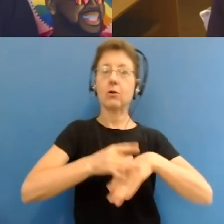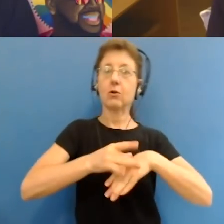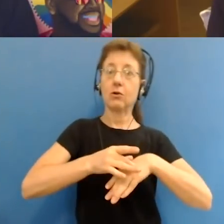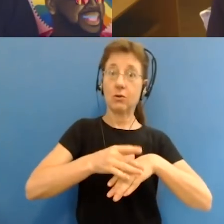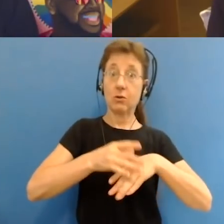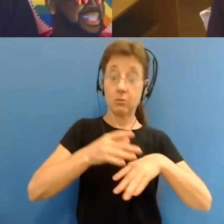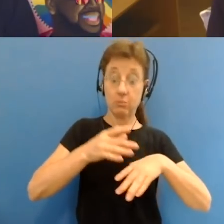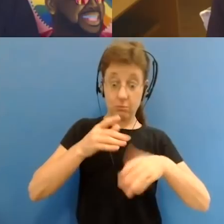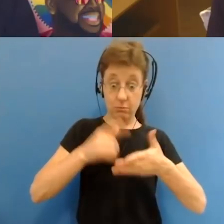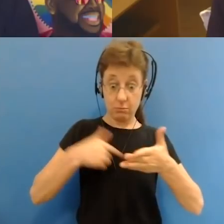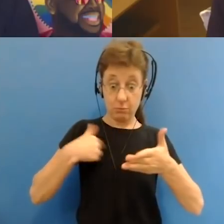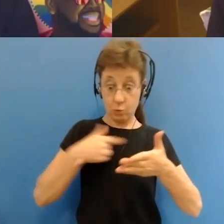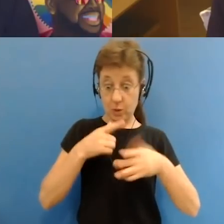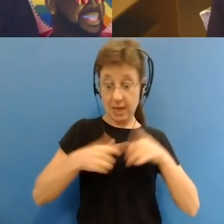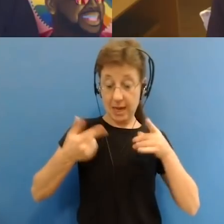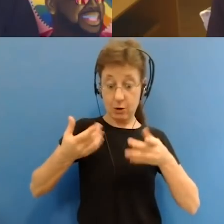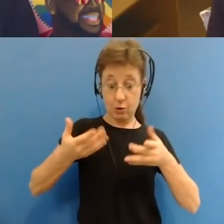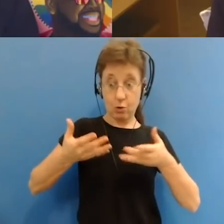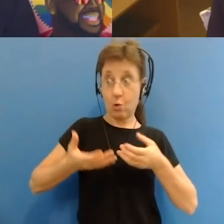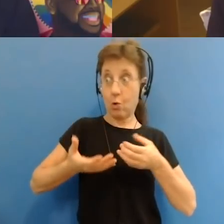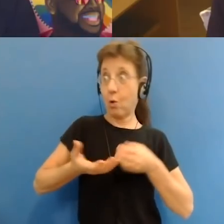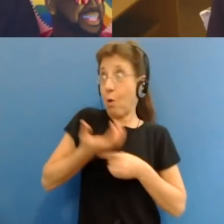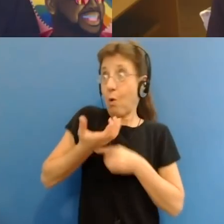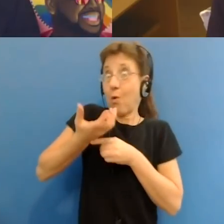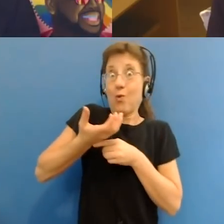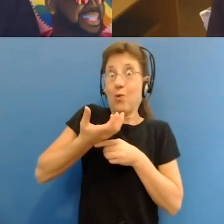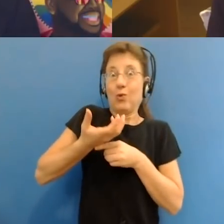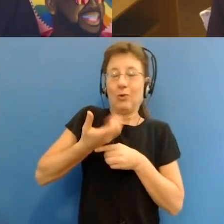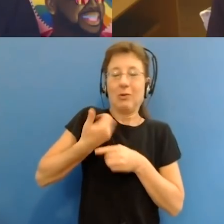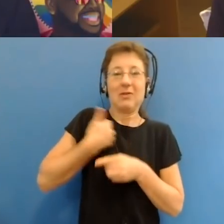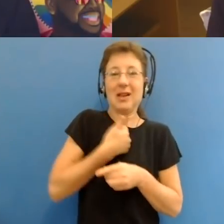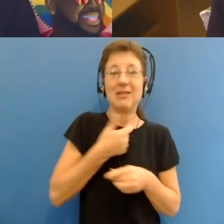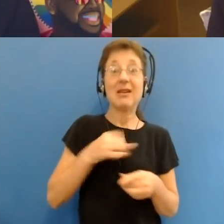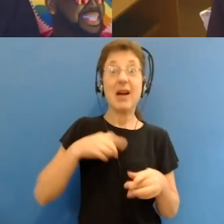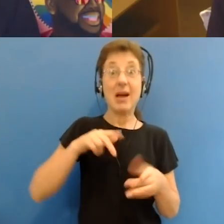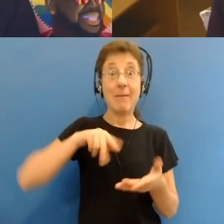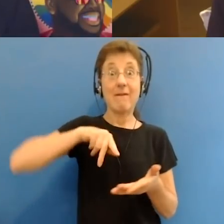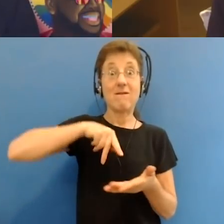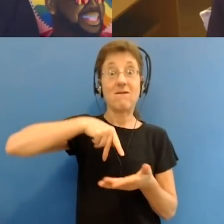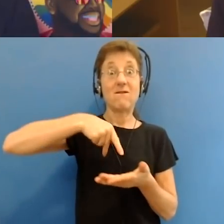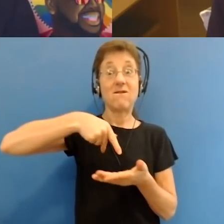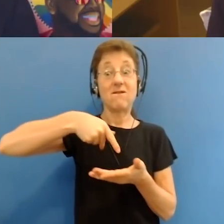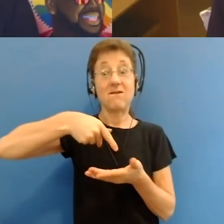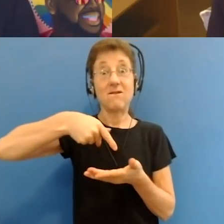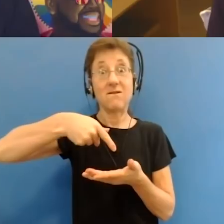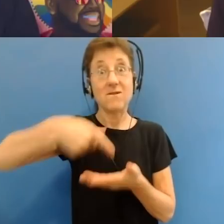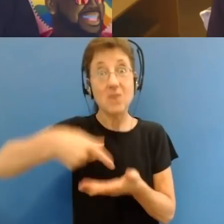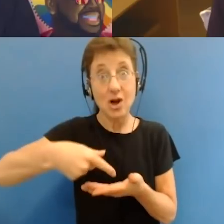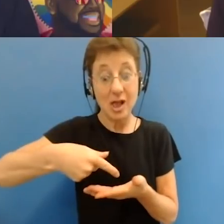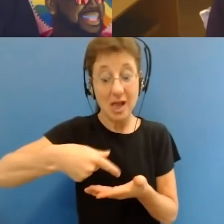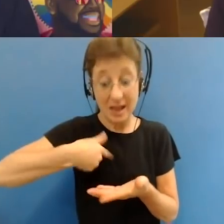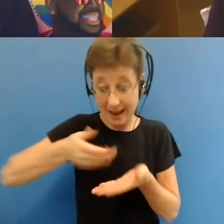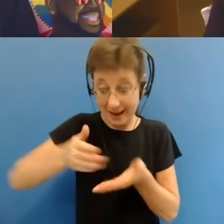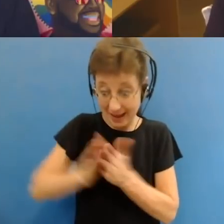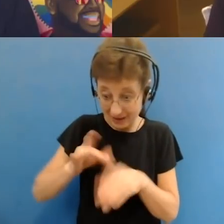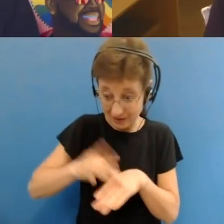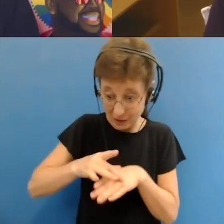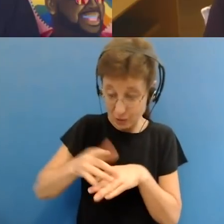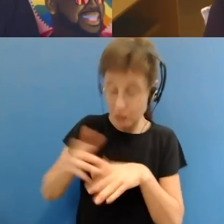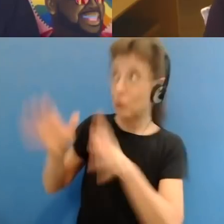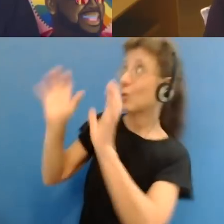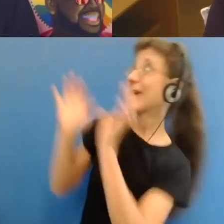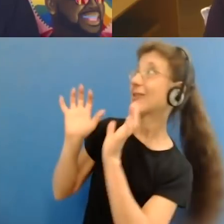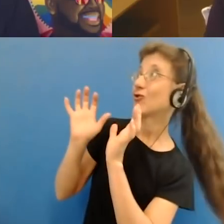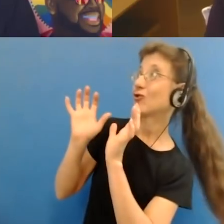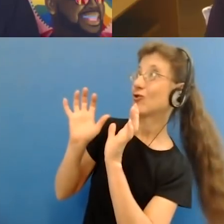for ourselves? And when I find myself falling, how can I just say, ask the earth to catch me? Just to catch